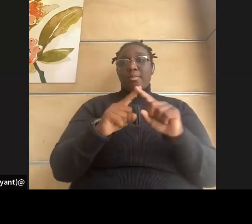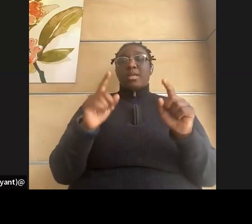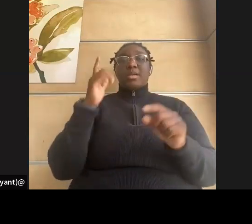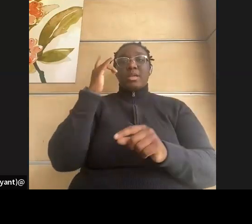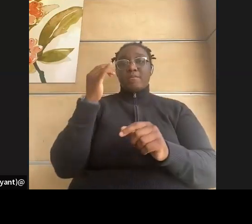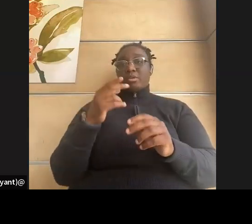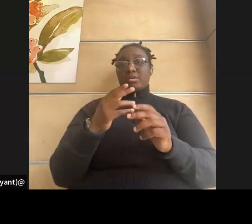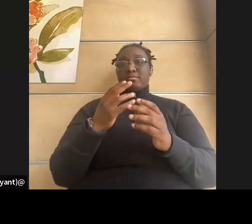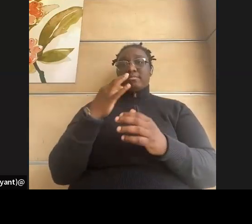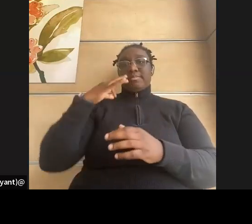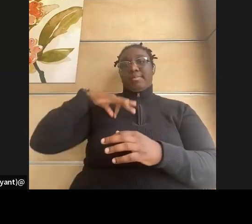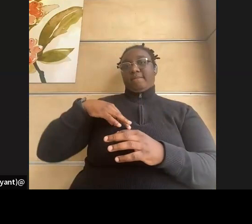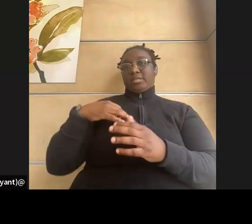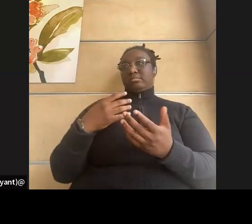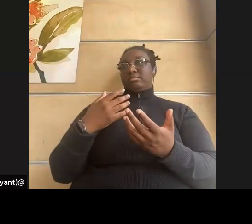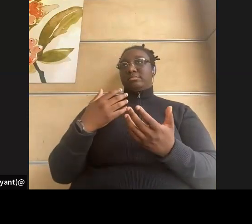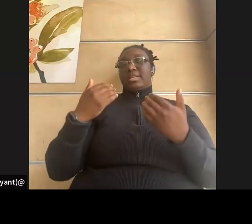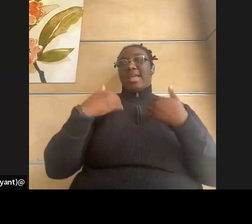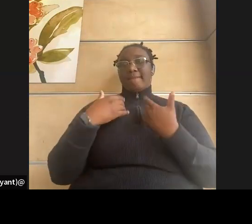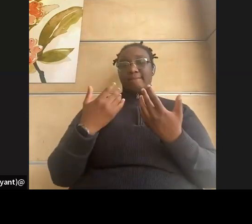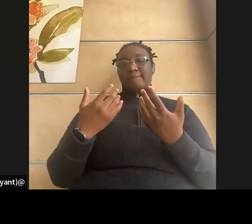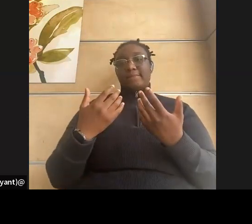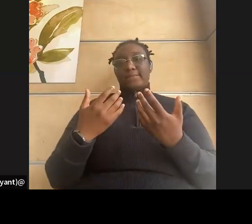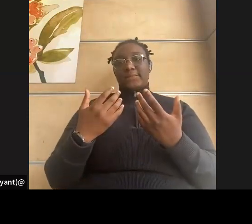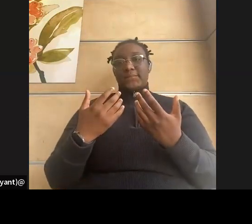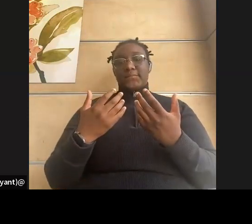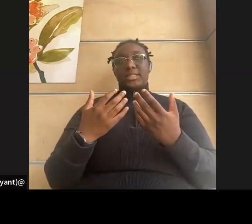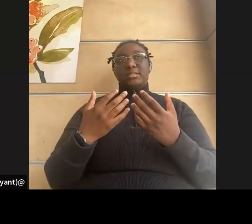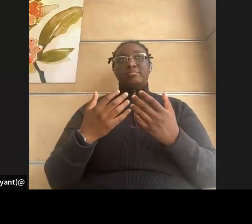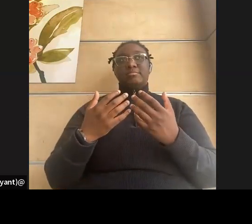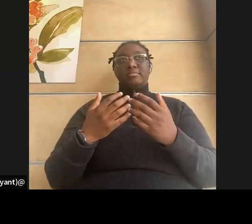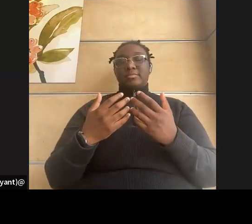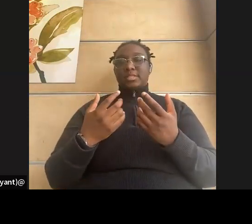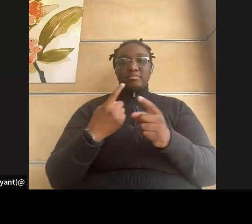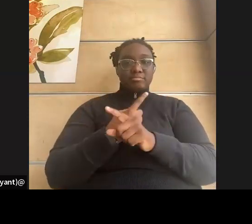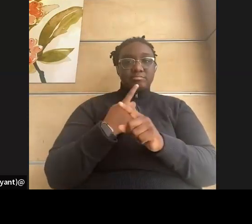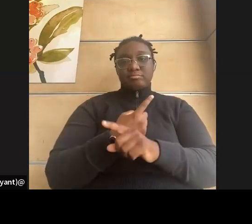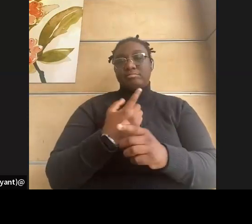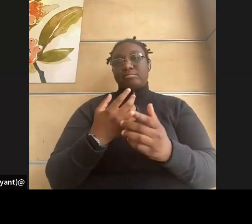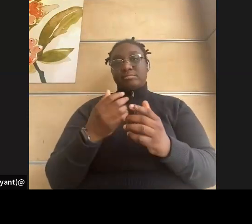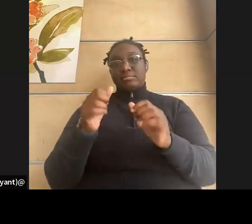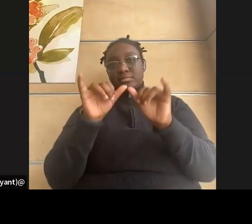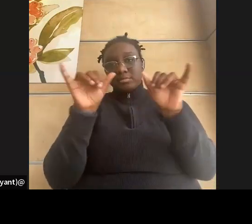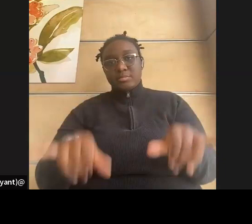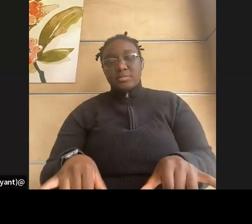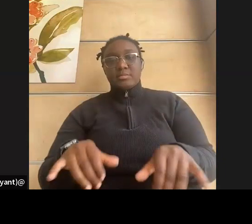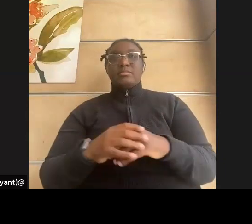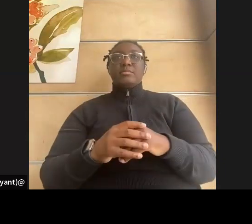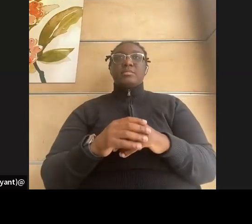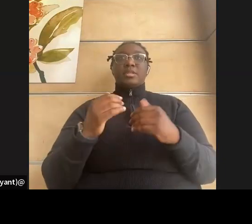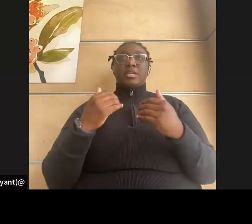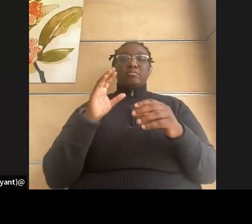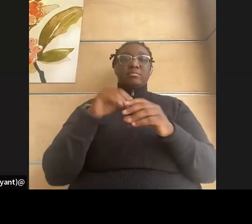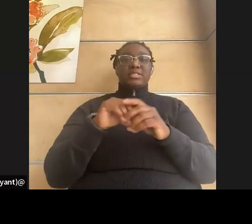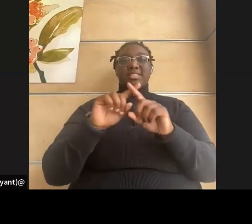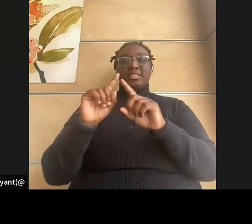a rich and mature ecosystem of different entities that are working and aligned